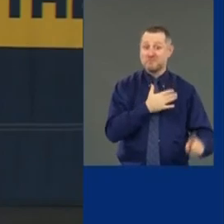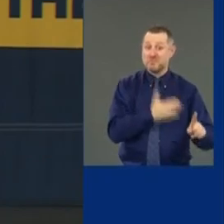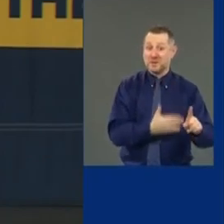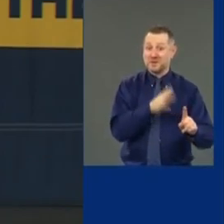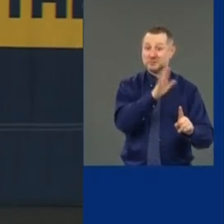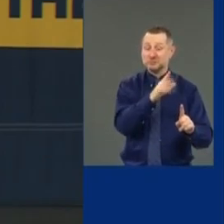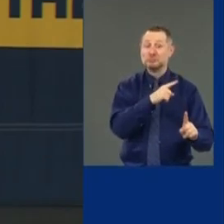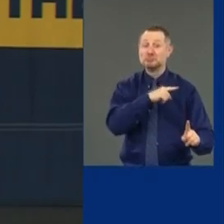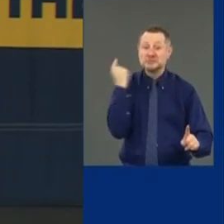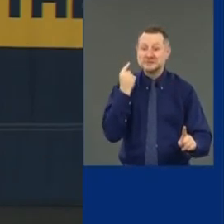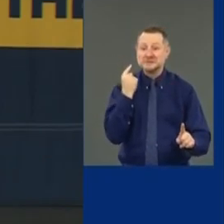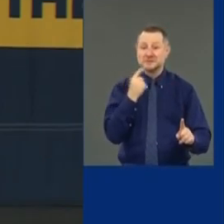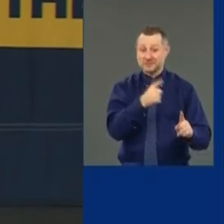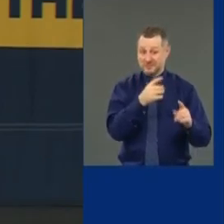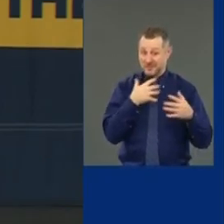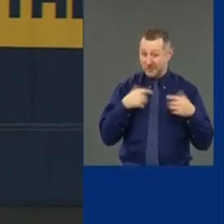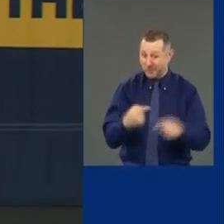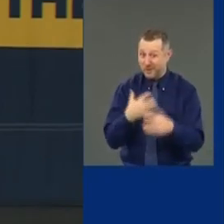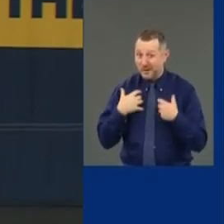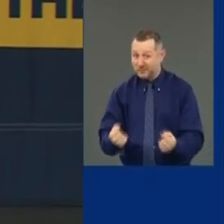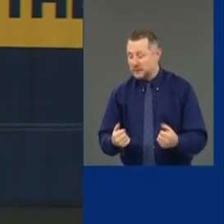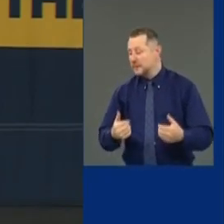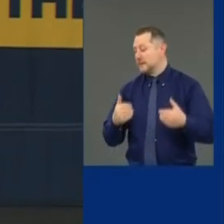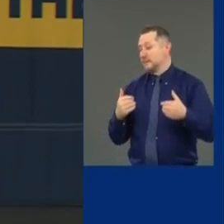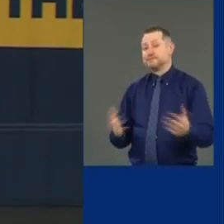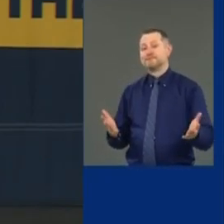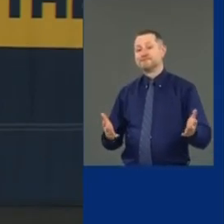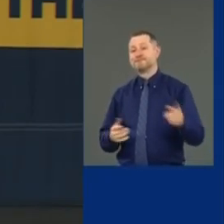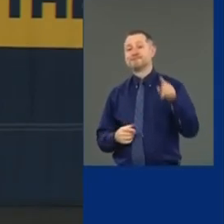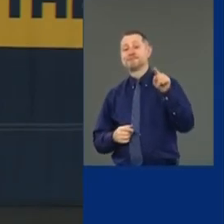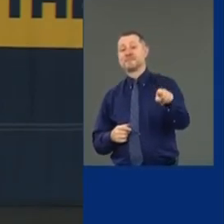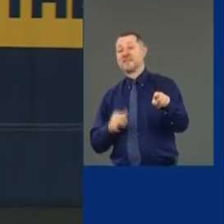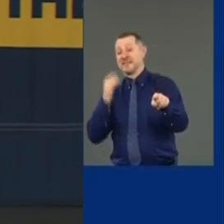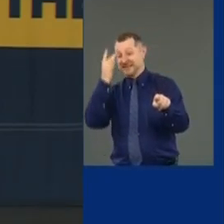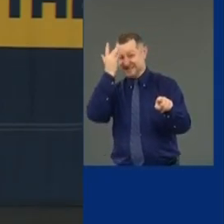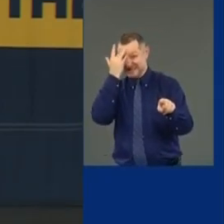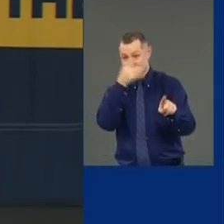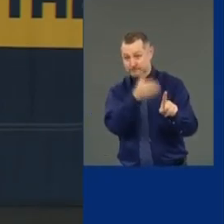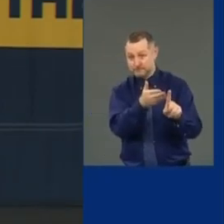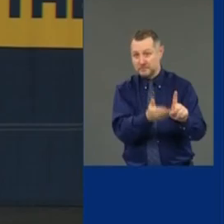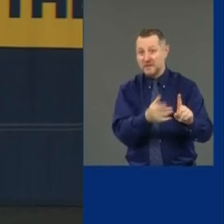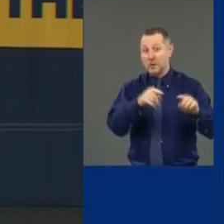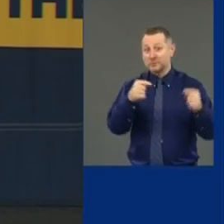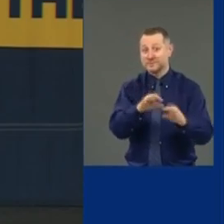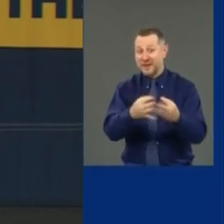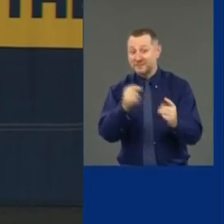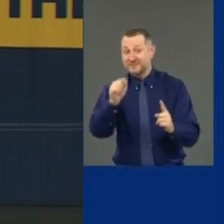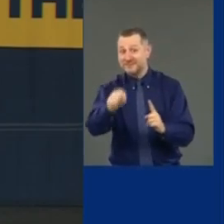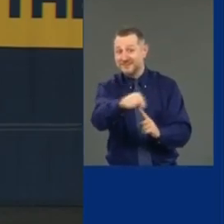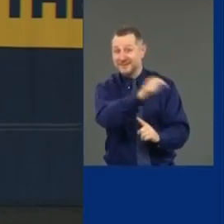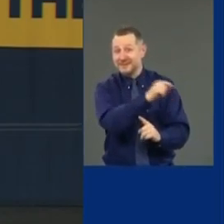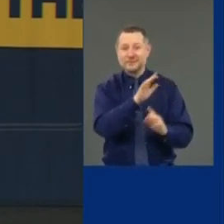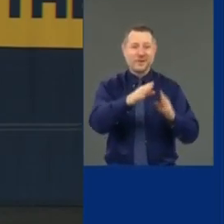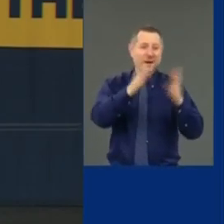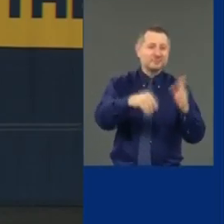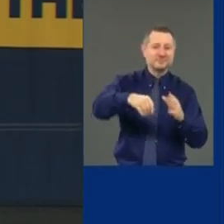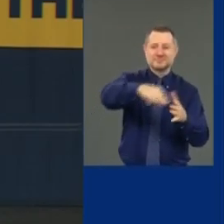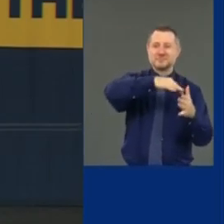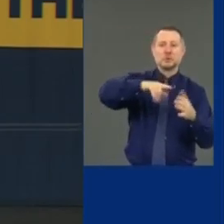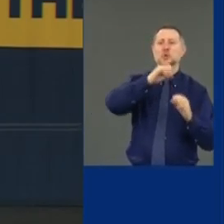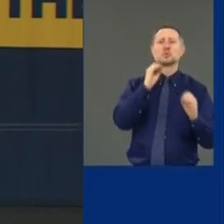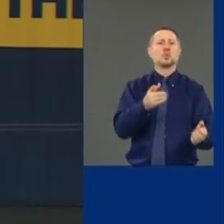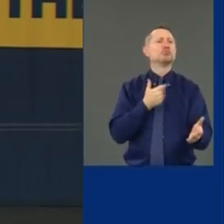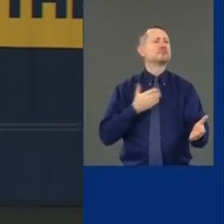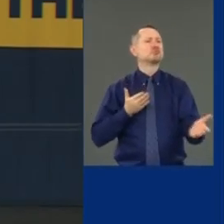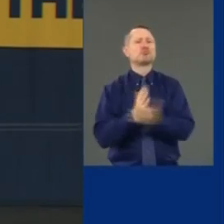by the way, you jeopardize your health, you also jeopardize the health of your family when you go home and whoever else you're interacting with, but you don't have a right to